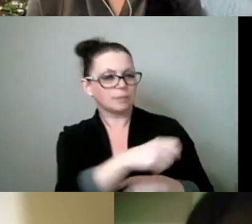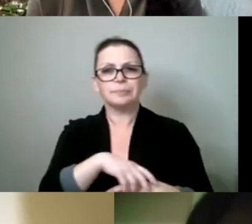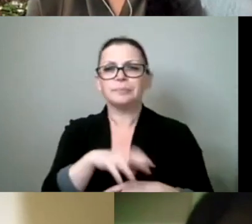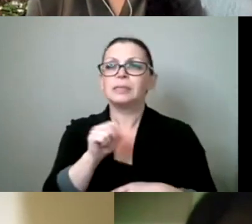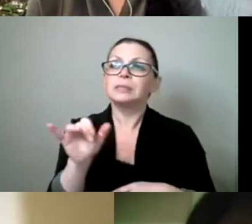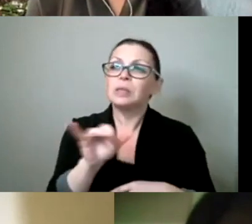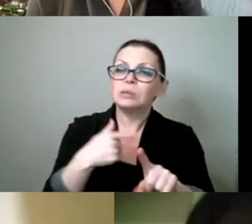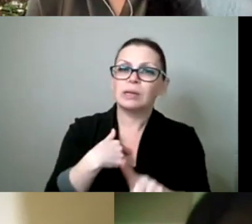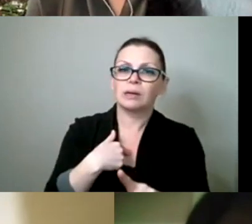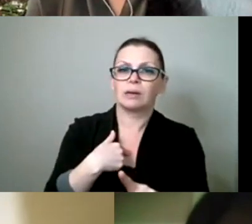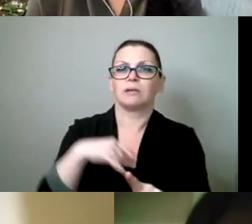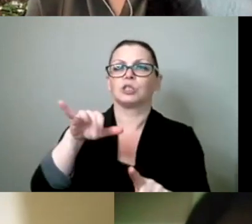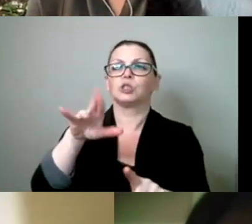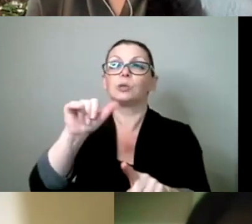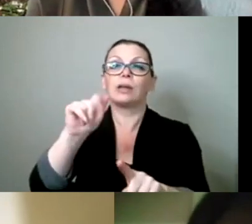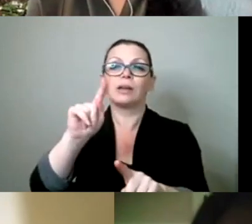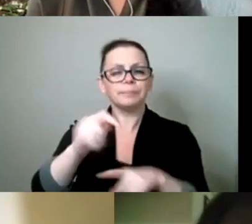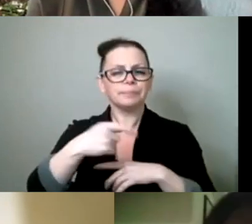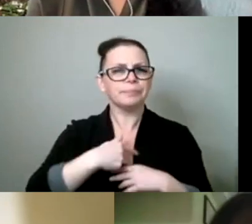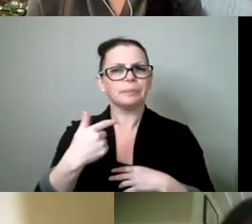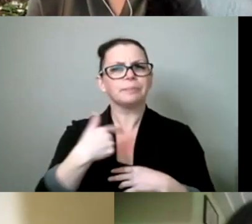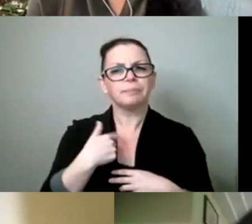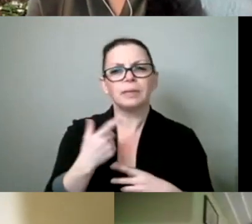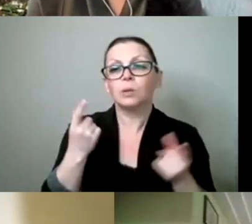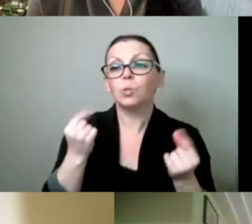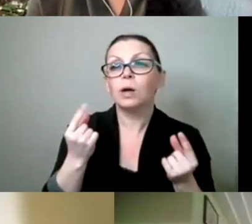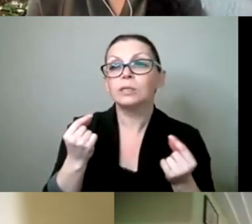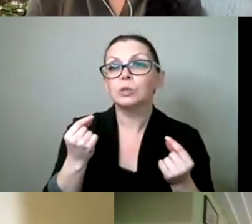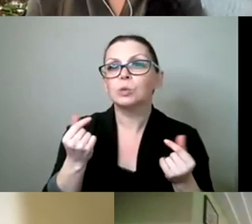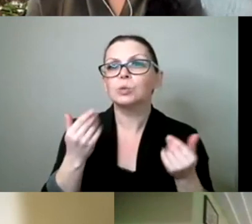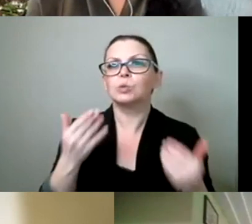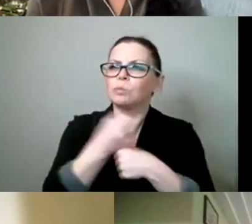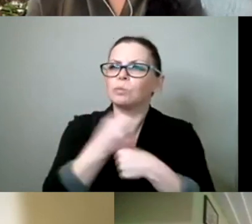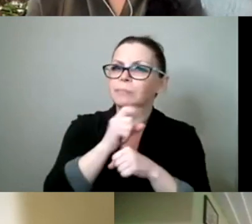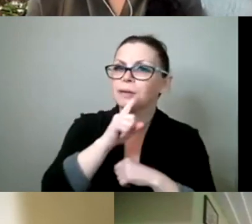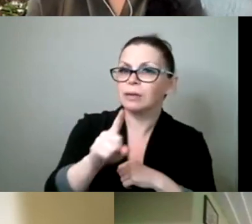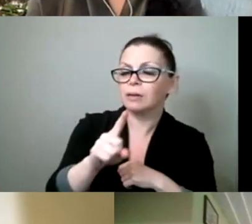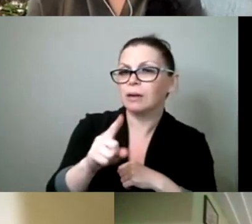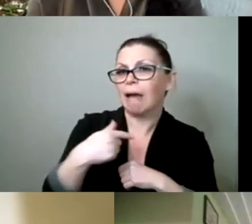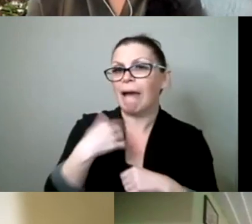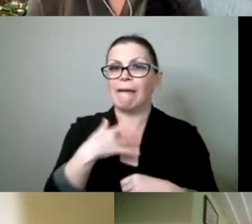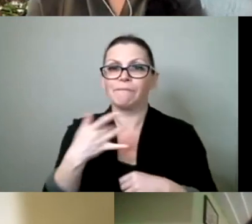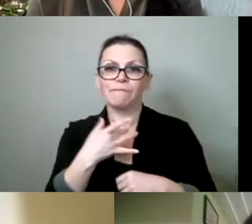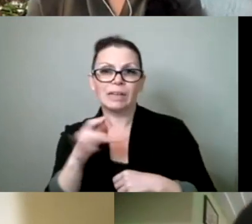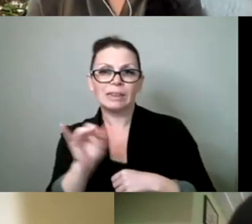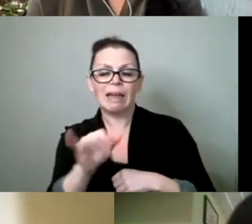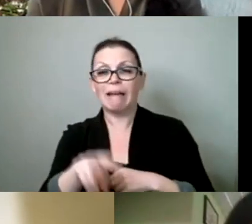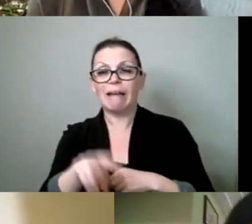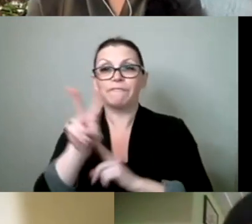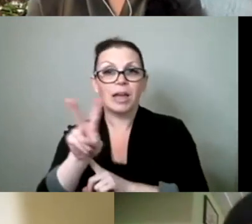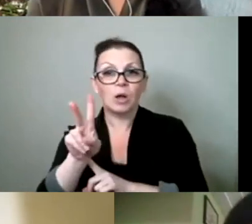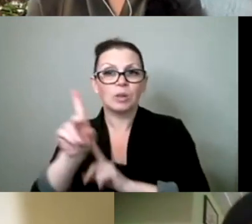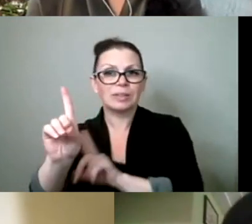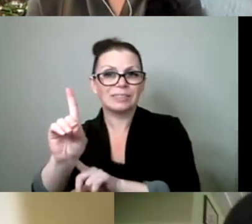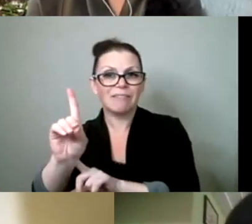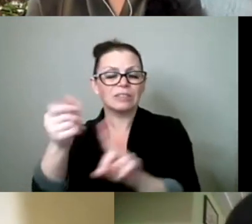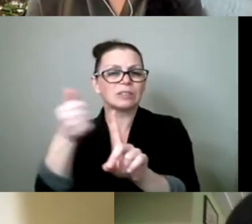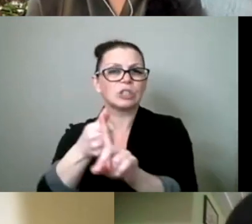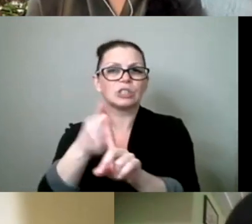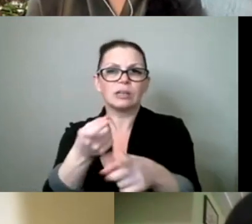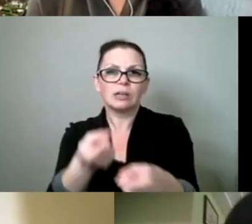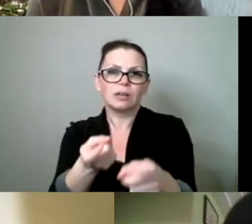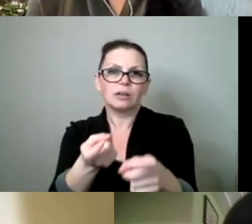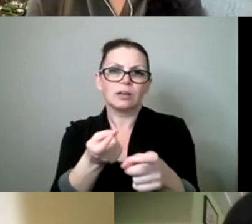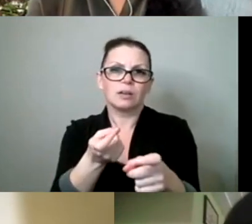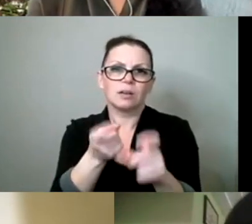what can I do to make sure that the person behind that, I feel like Viola Davis already gave us, the